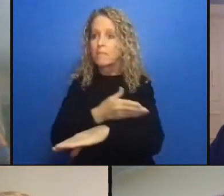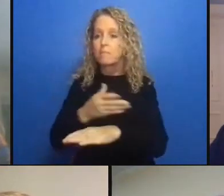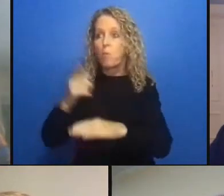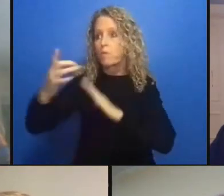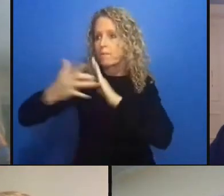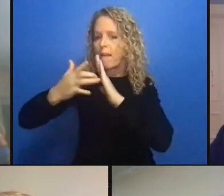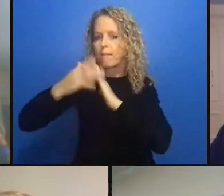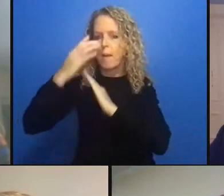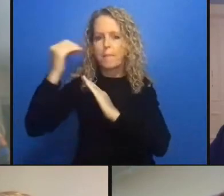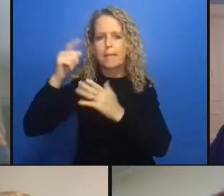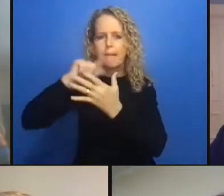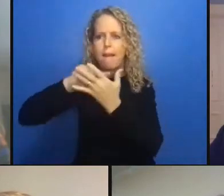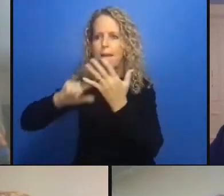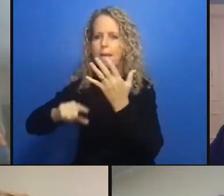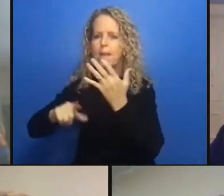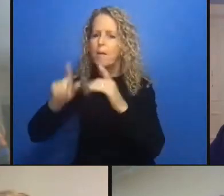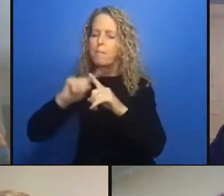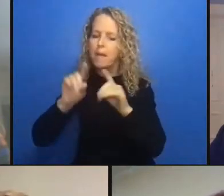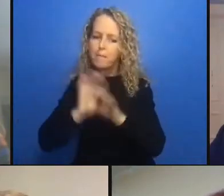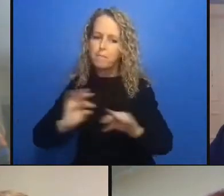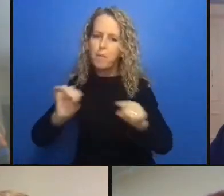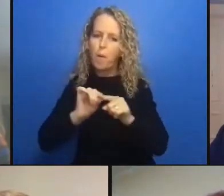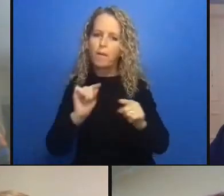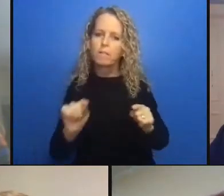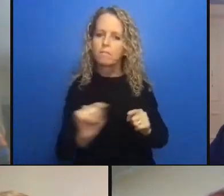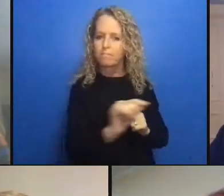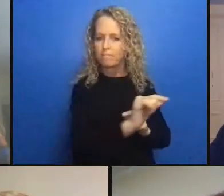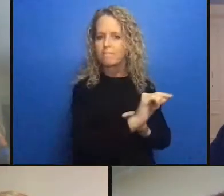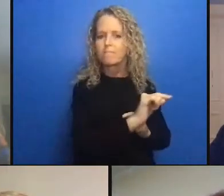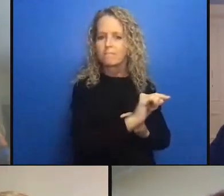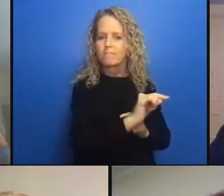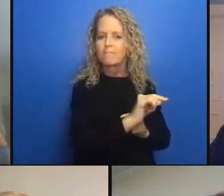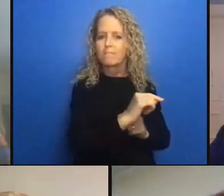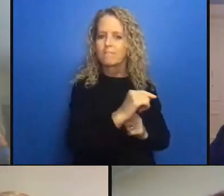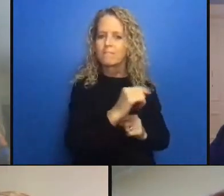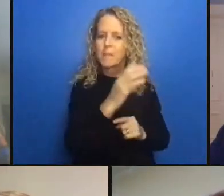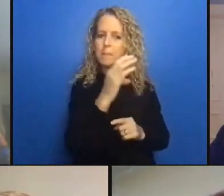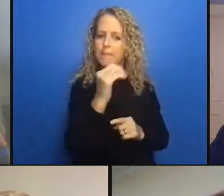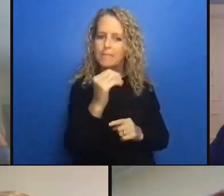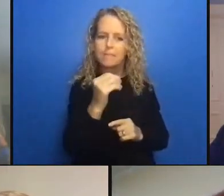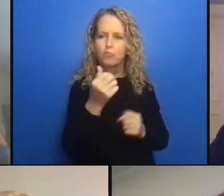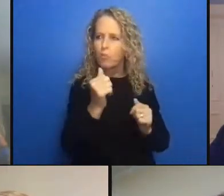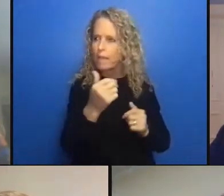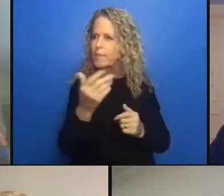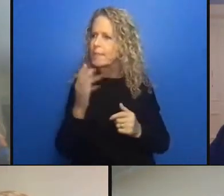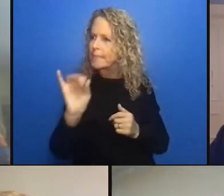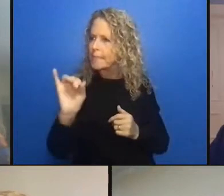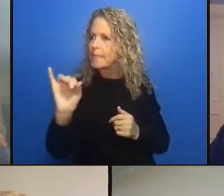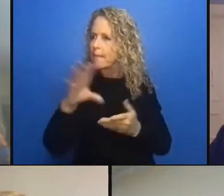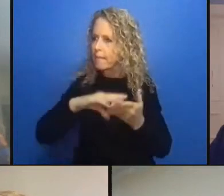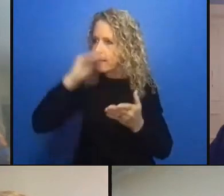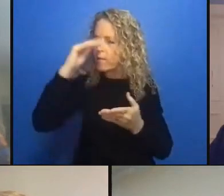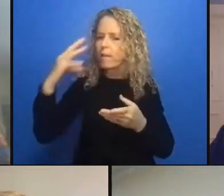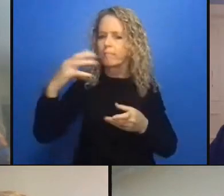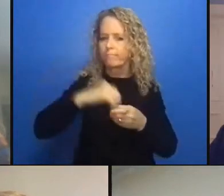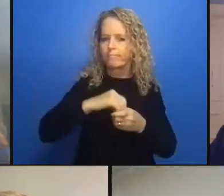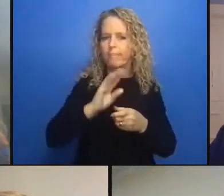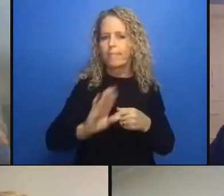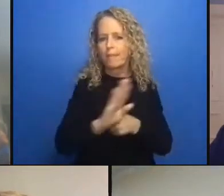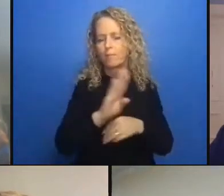how people in other industries apply the technology to remain or become more globally competitive. Right?